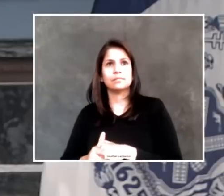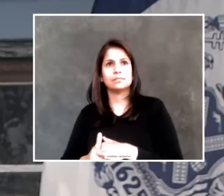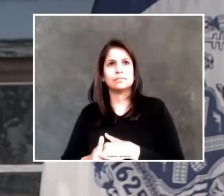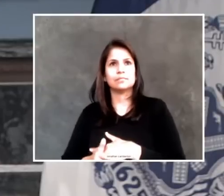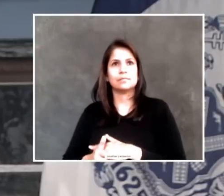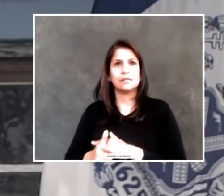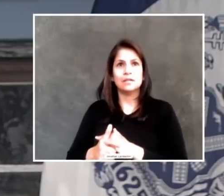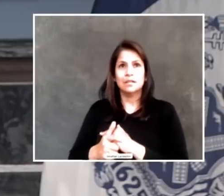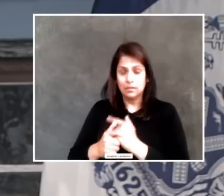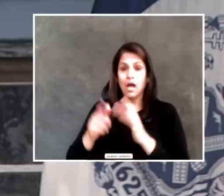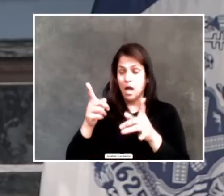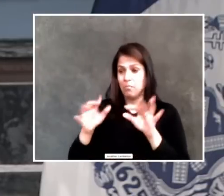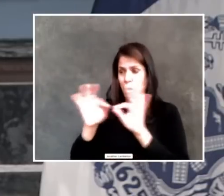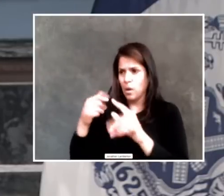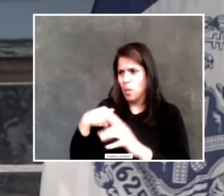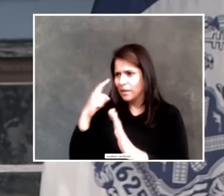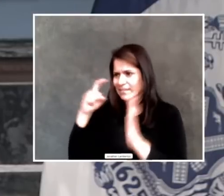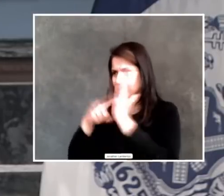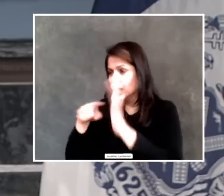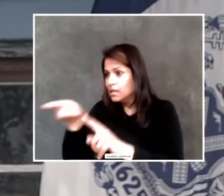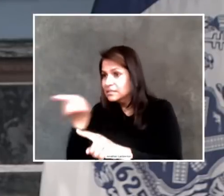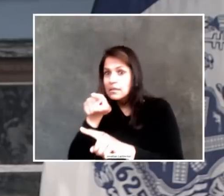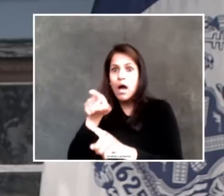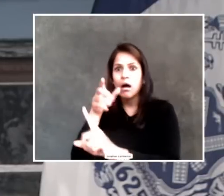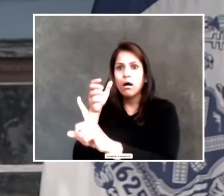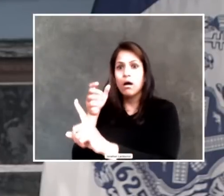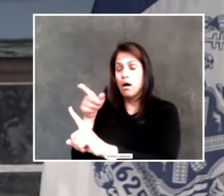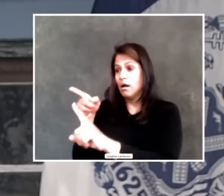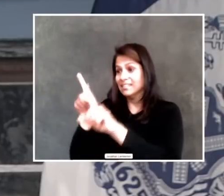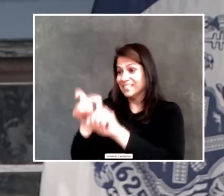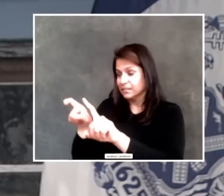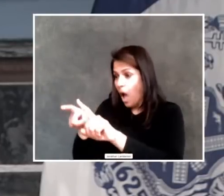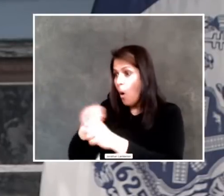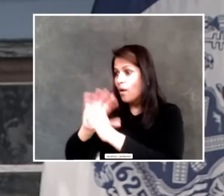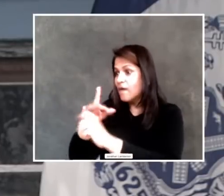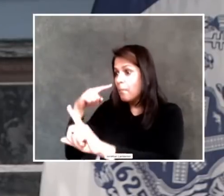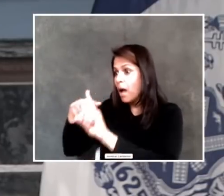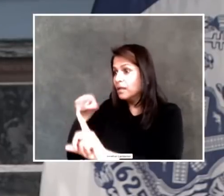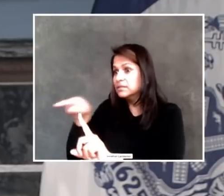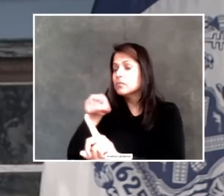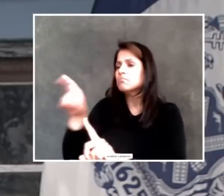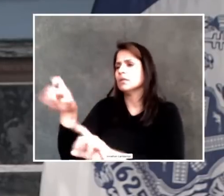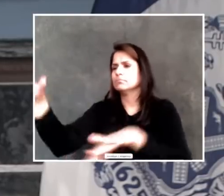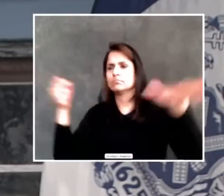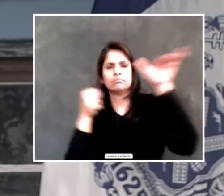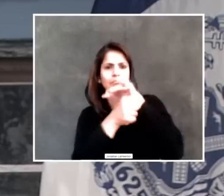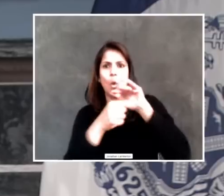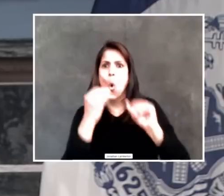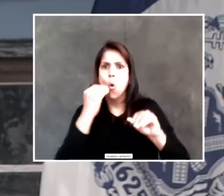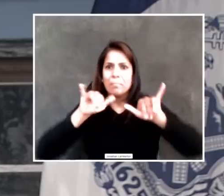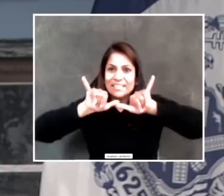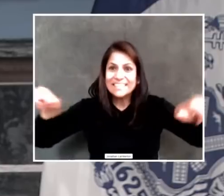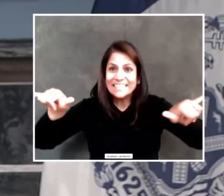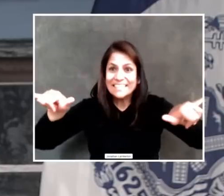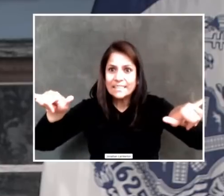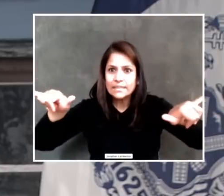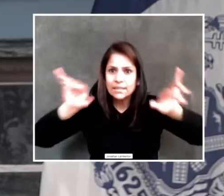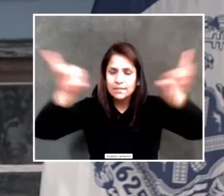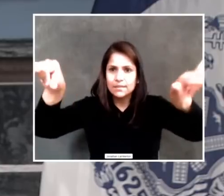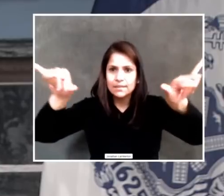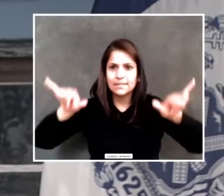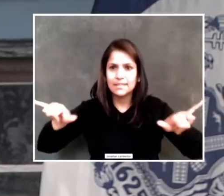you, Doctor. So this is just to play off of Erin's question. I think, and again, the fact that this is so, for all of